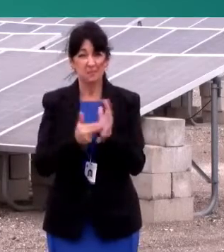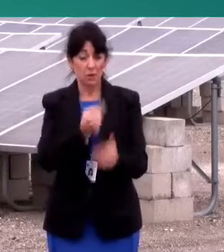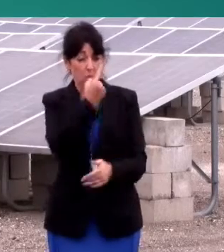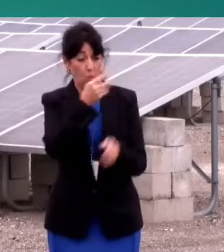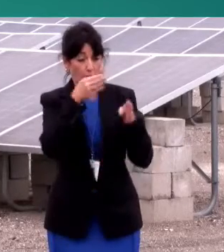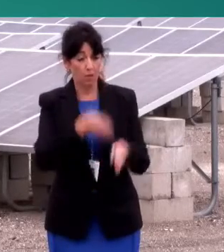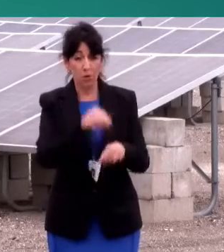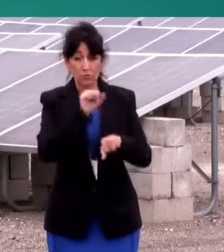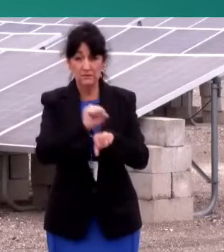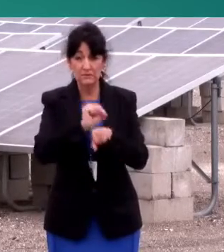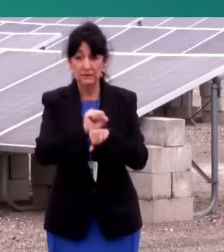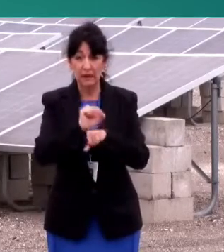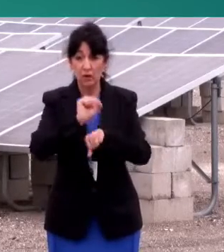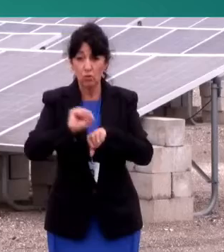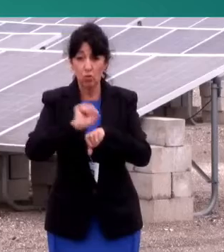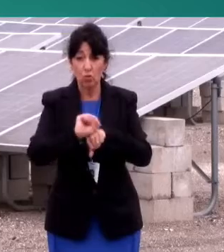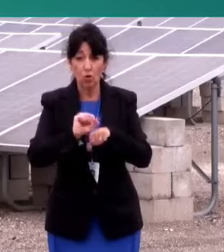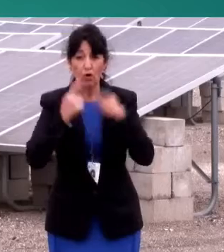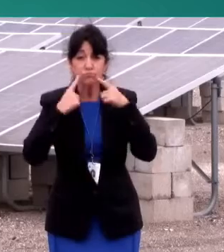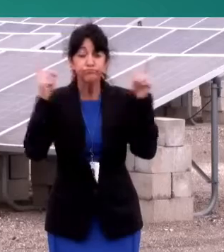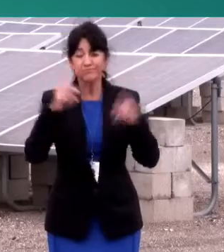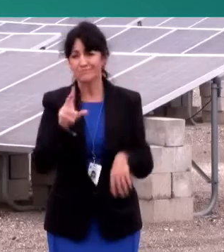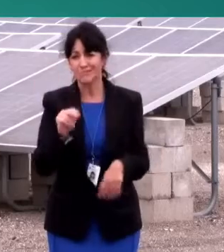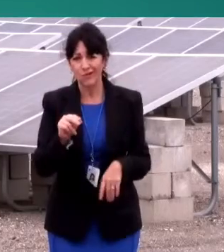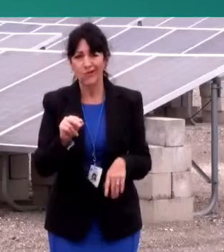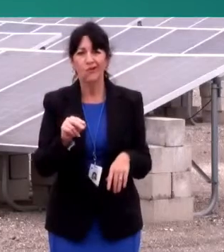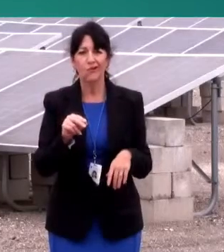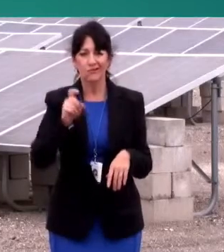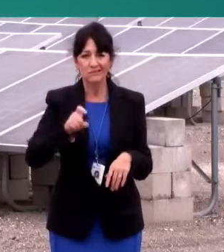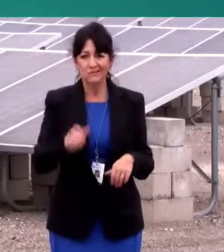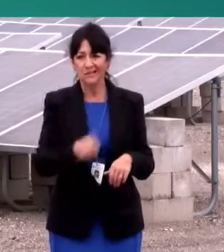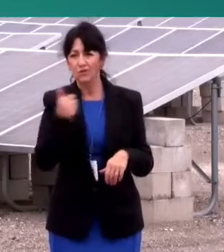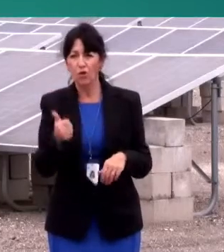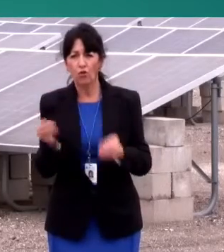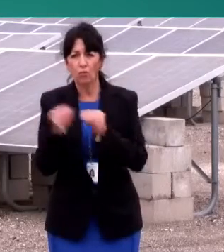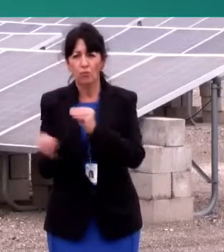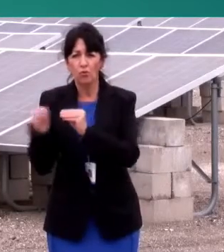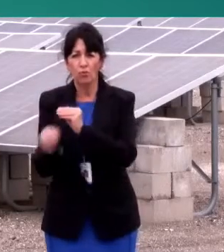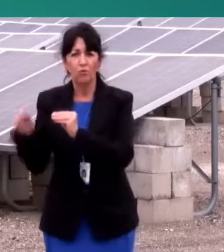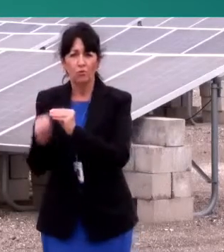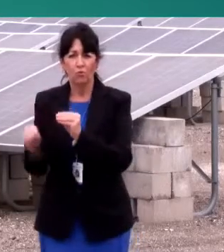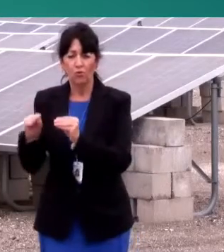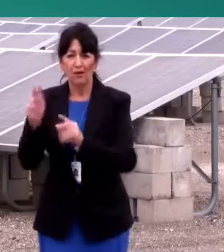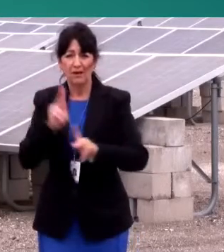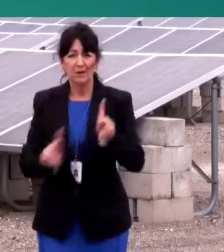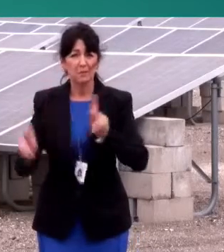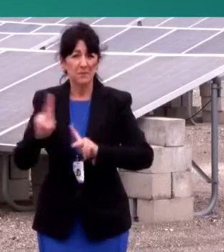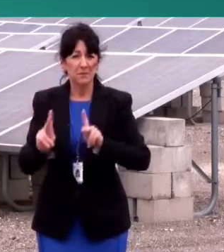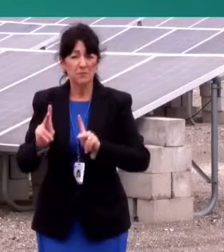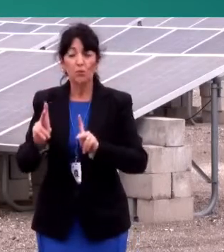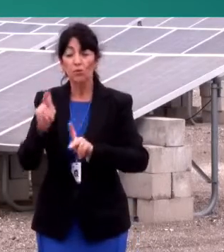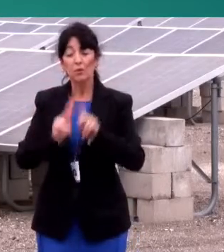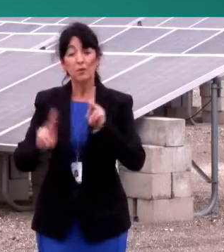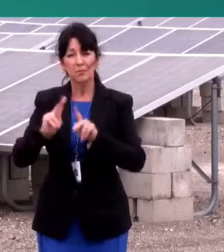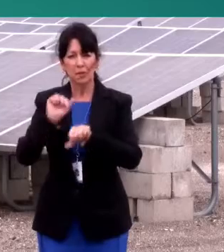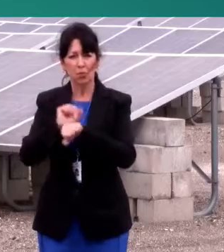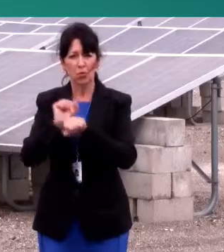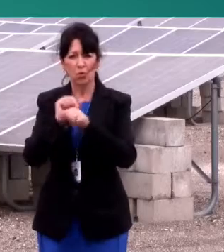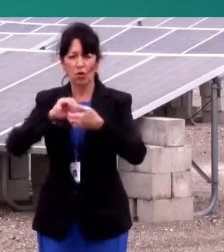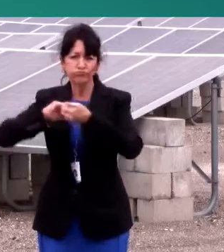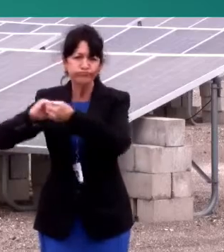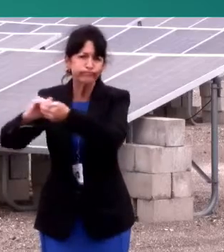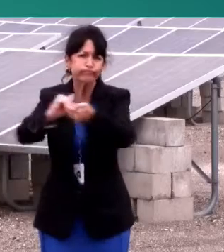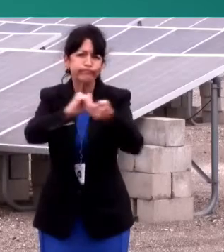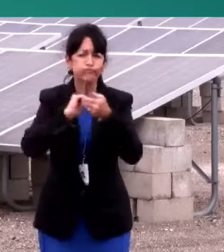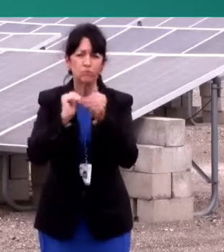It takes all of us working together to address this existential threat to our communities and to our